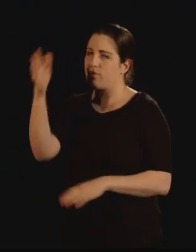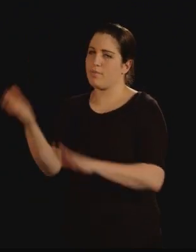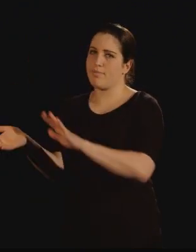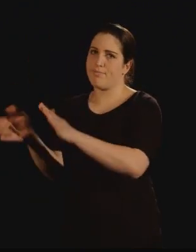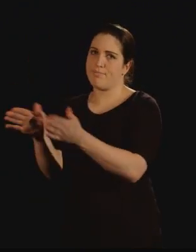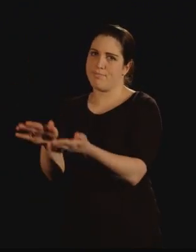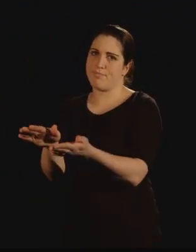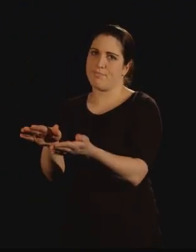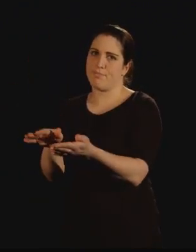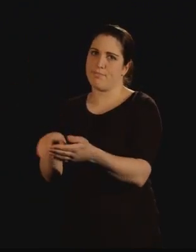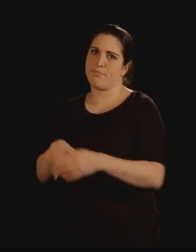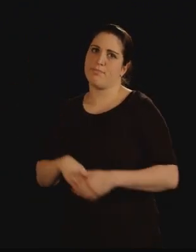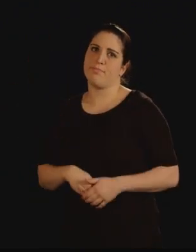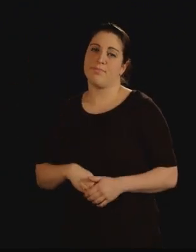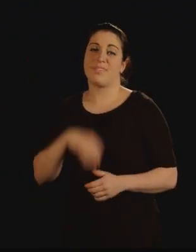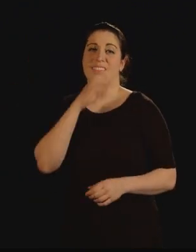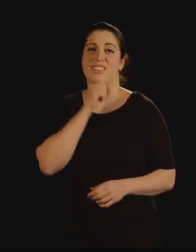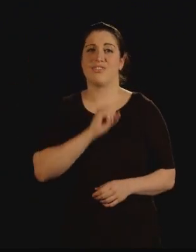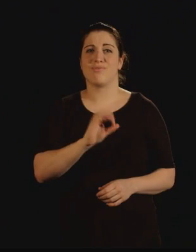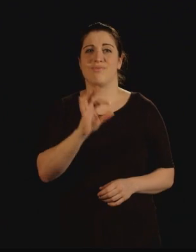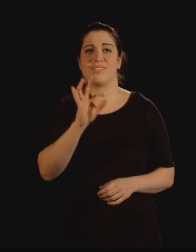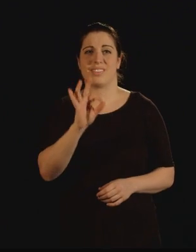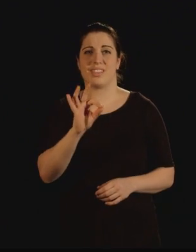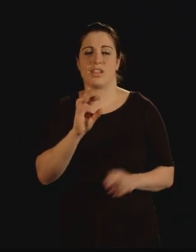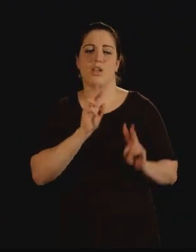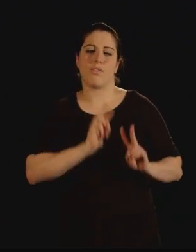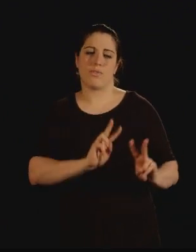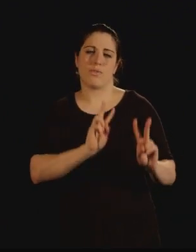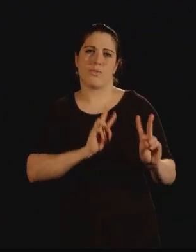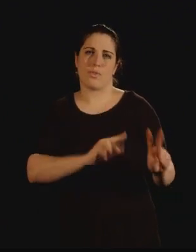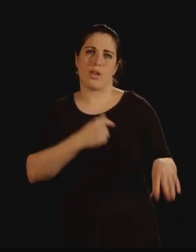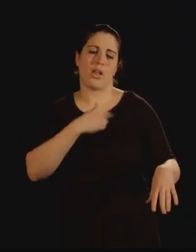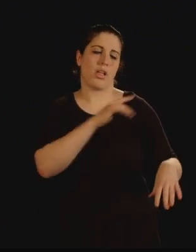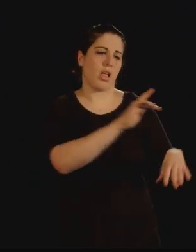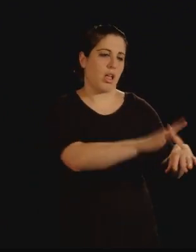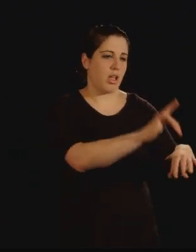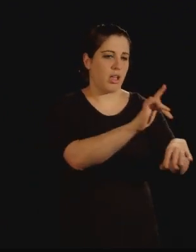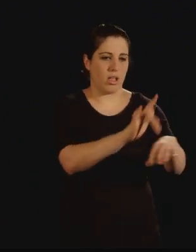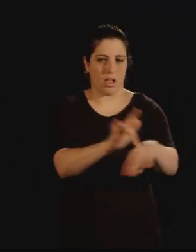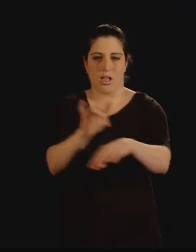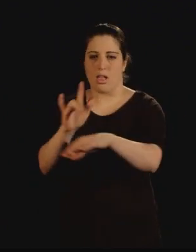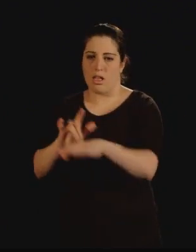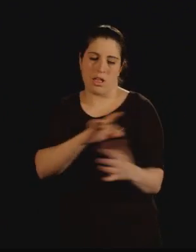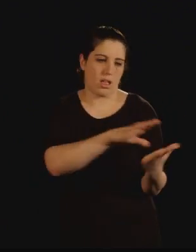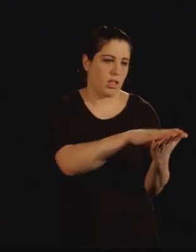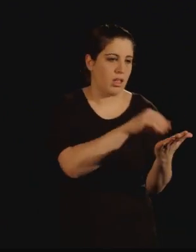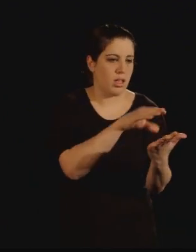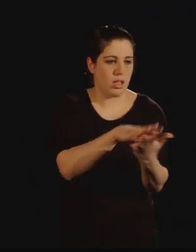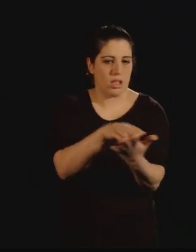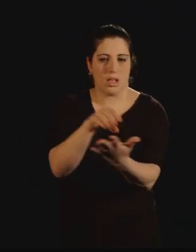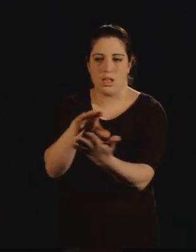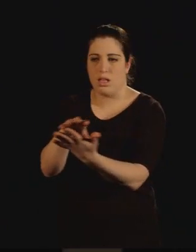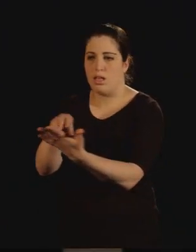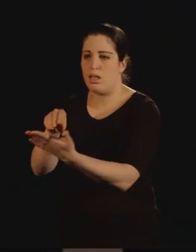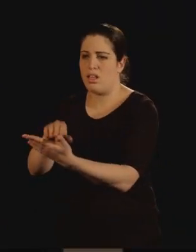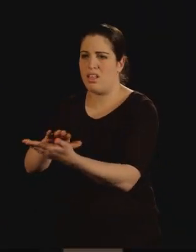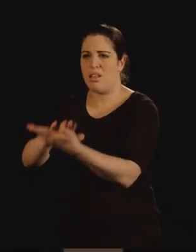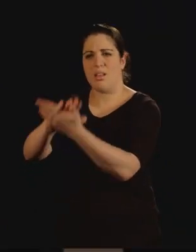grandfather. By the time I was 9, I had been to so many funerals, I'd become something of